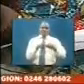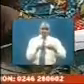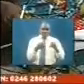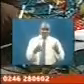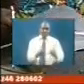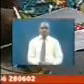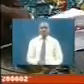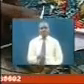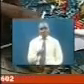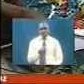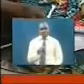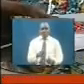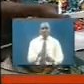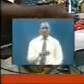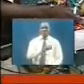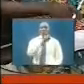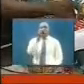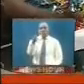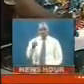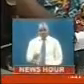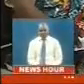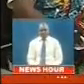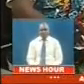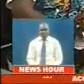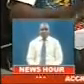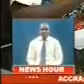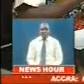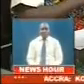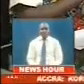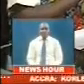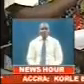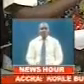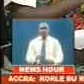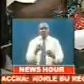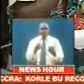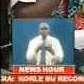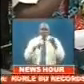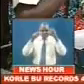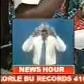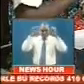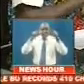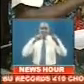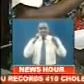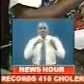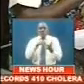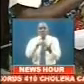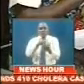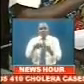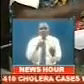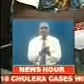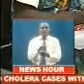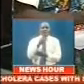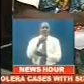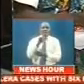the discussion, I'd like to read this press release that was just sent to us. That's about what the President has been saying regarding this